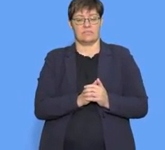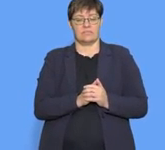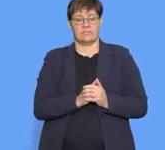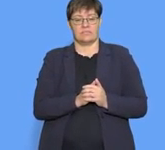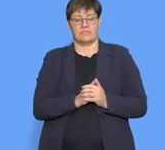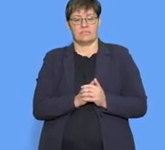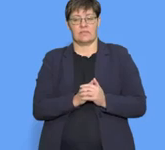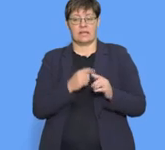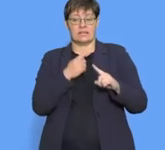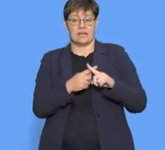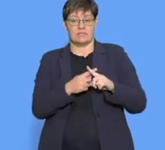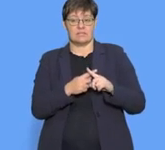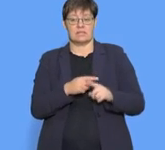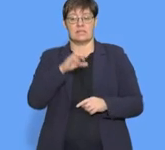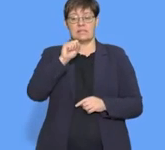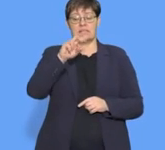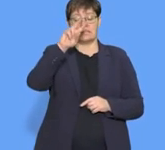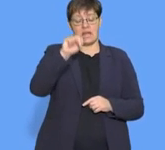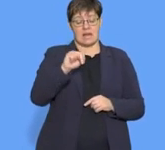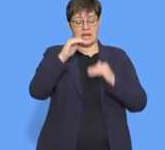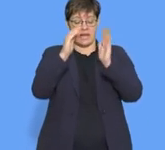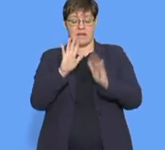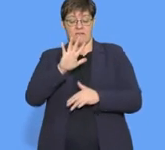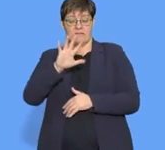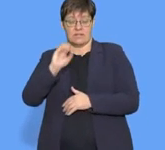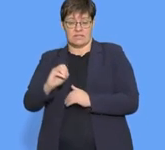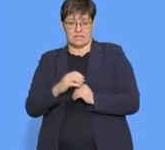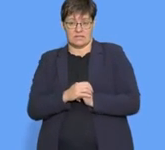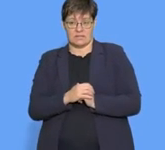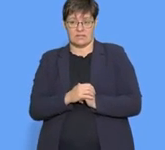times sine 50